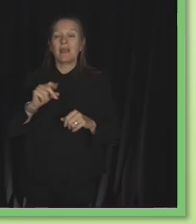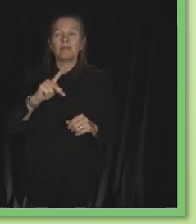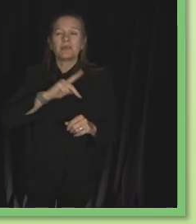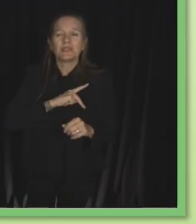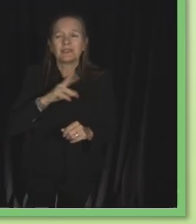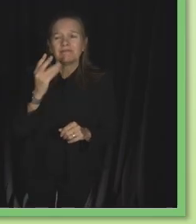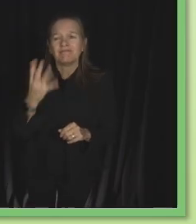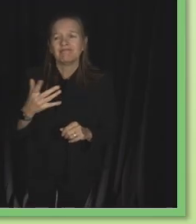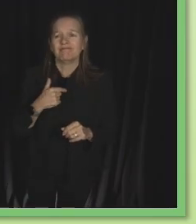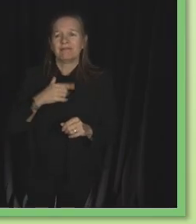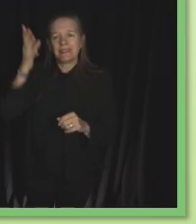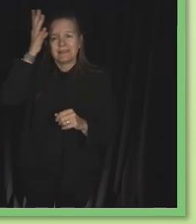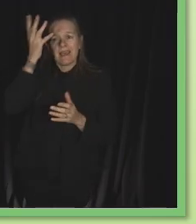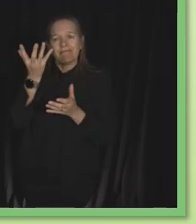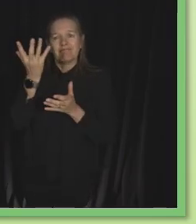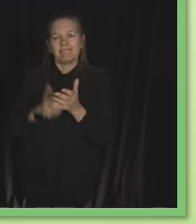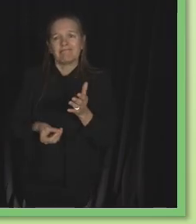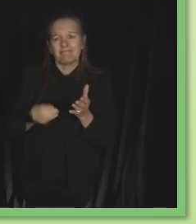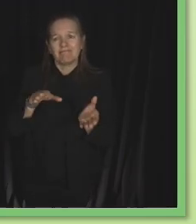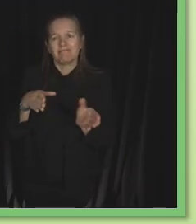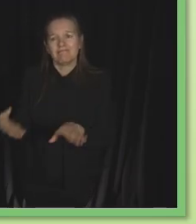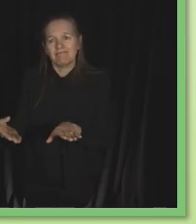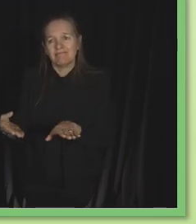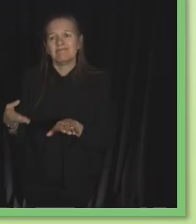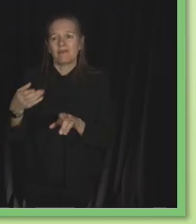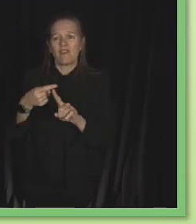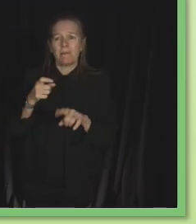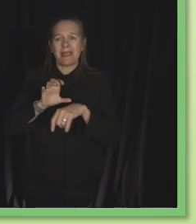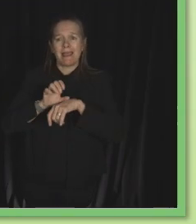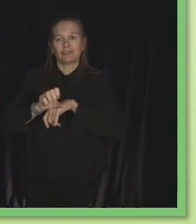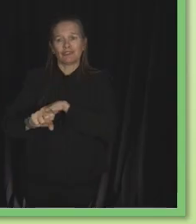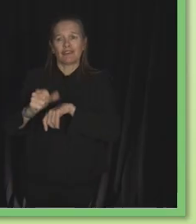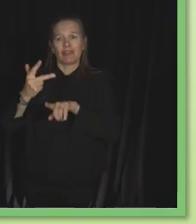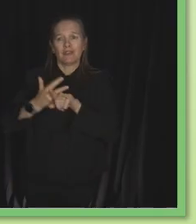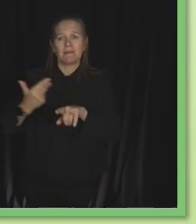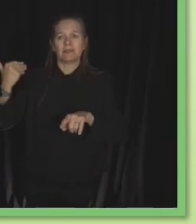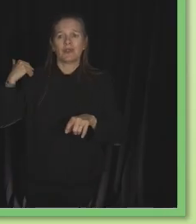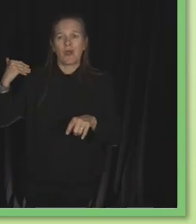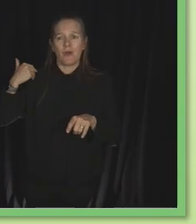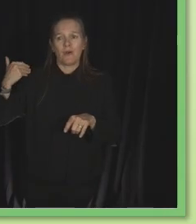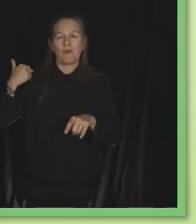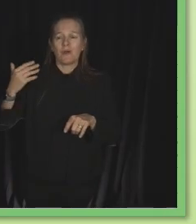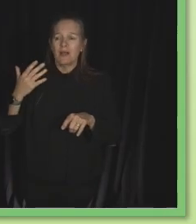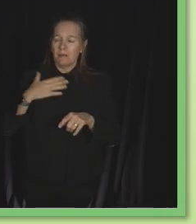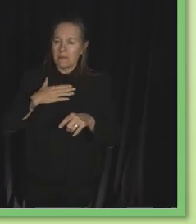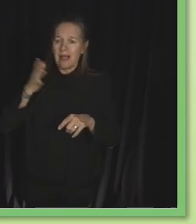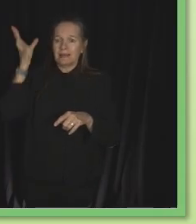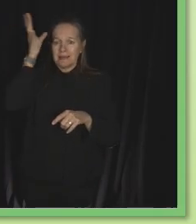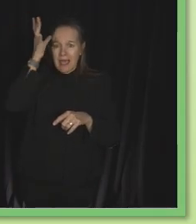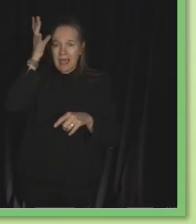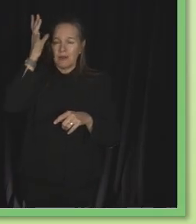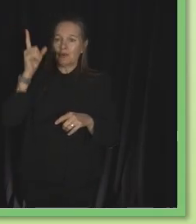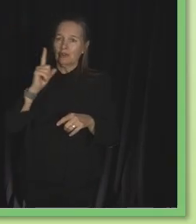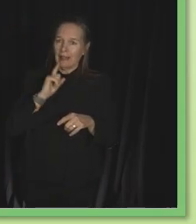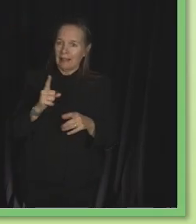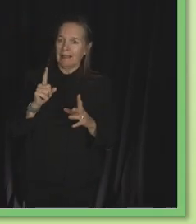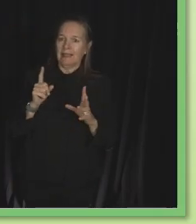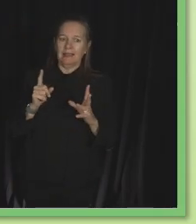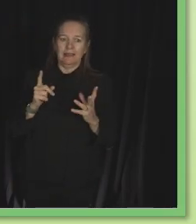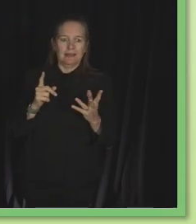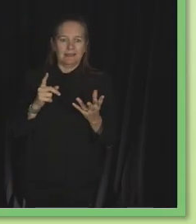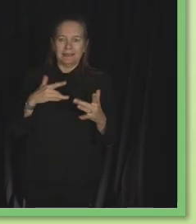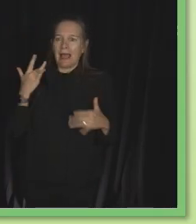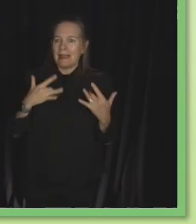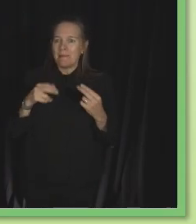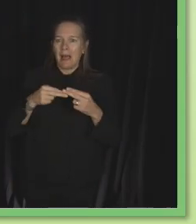my father to cancer 3 months back. He was so deeply excited about this keynote and loved to